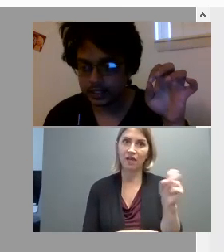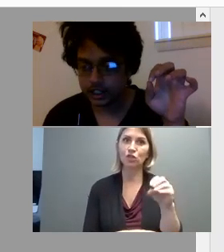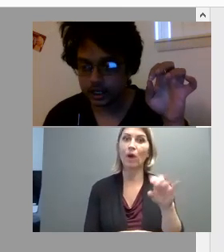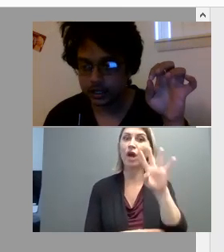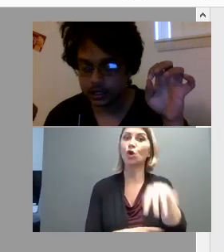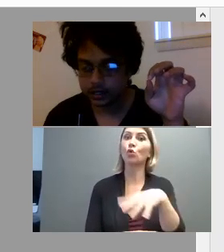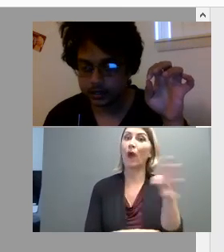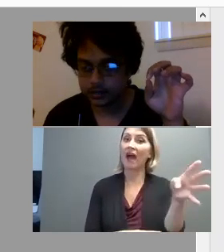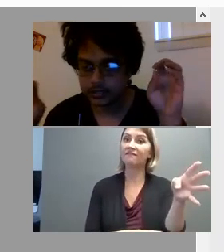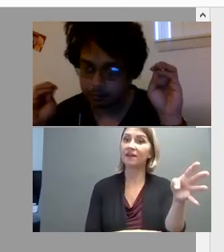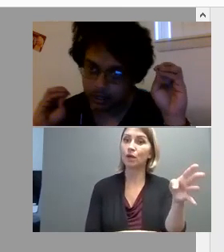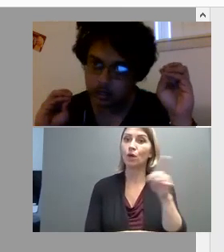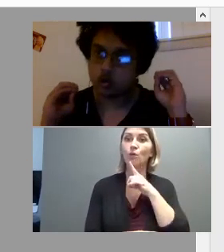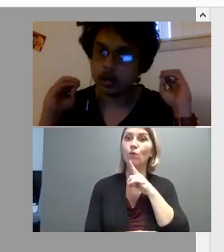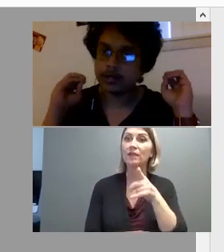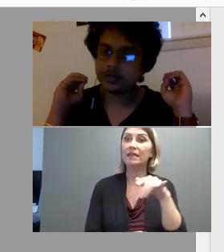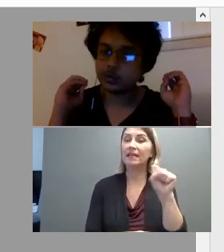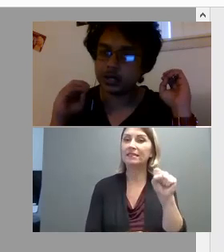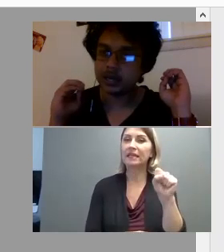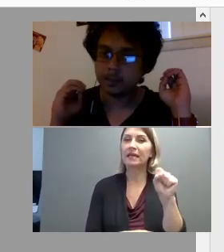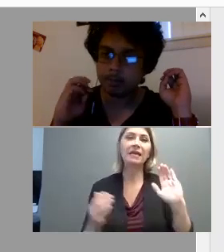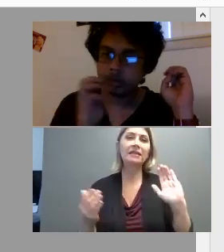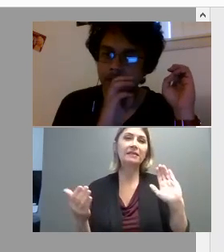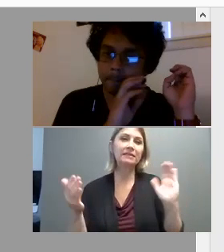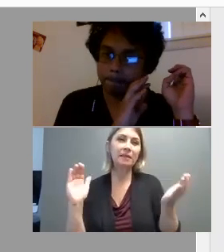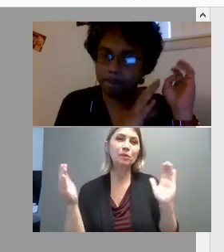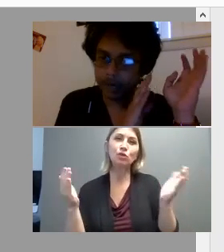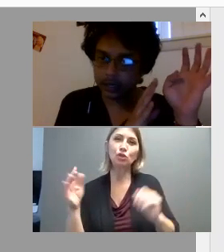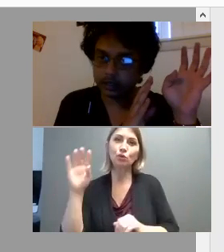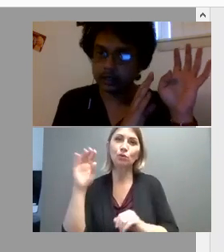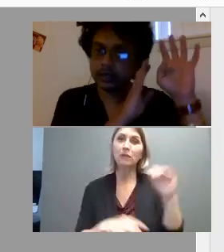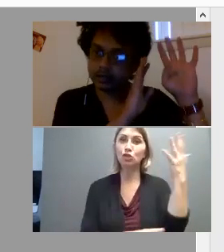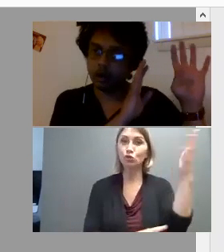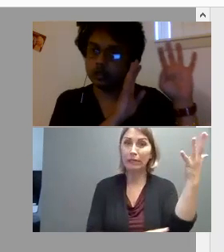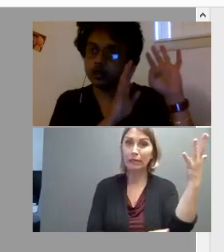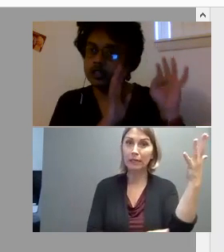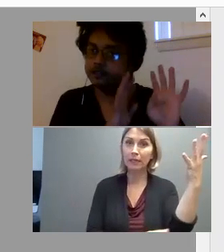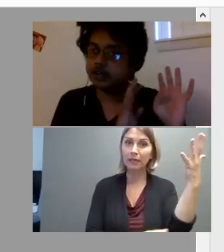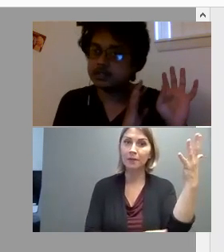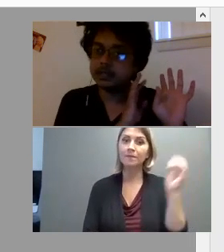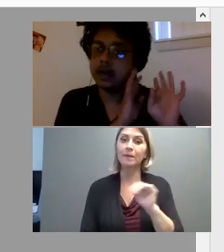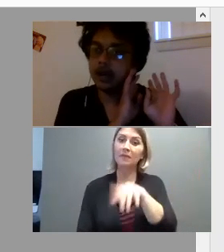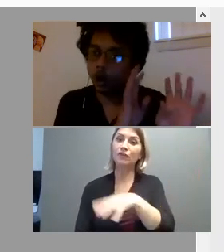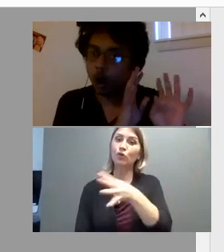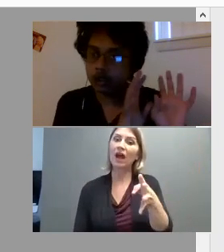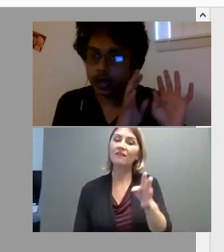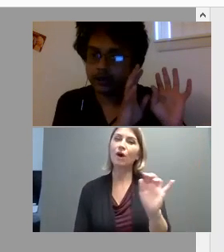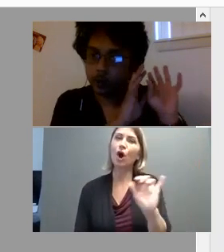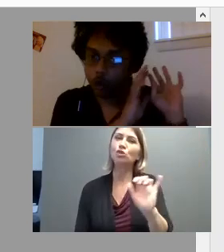graph essentially is similar to a tree, but it also differs in